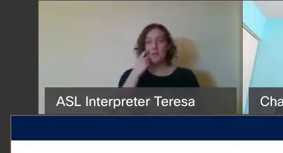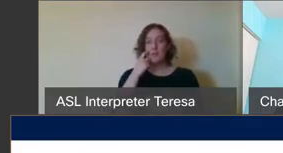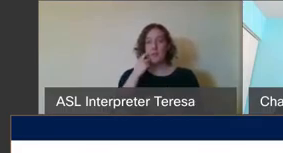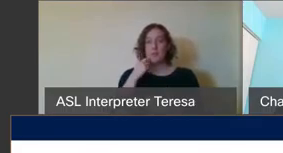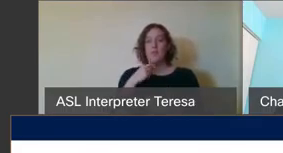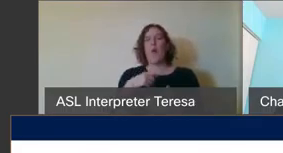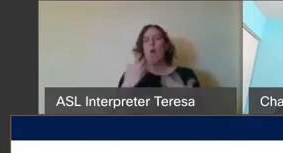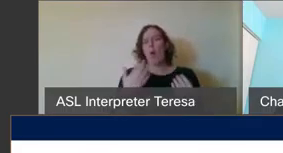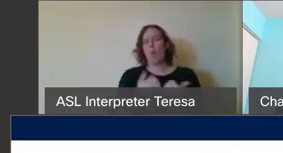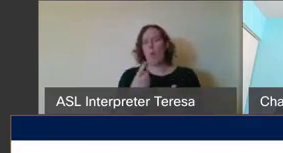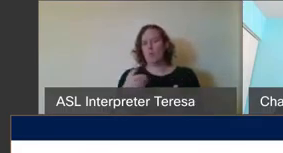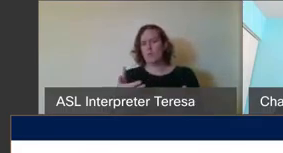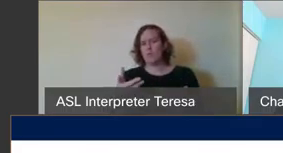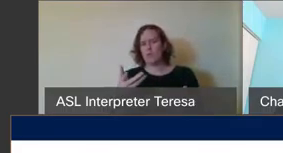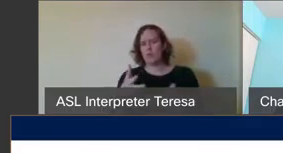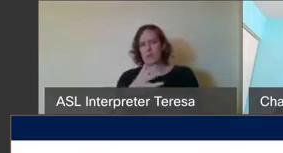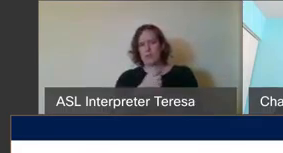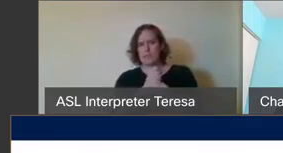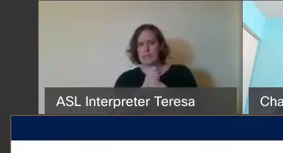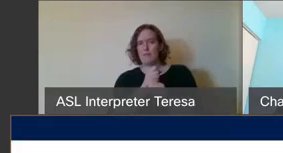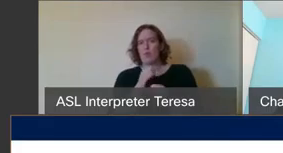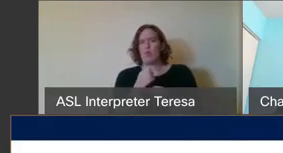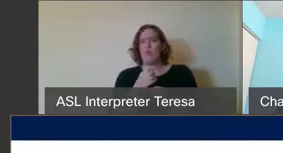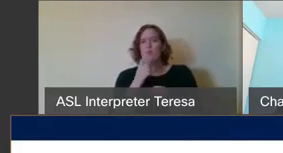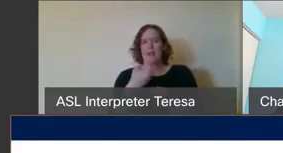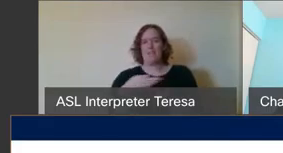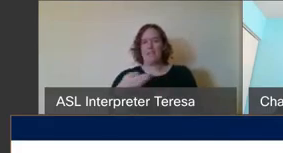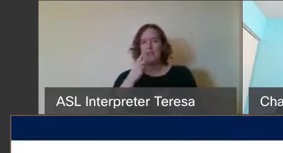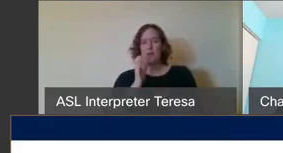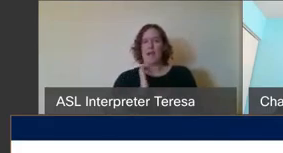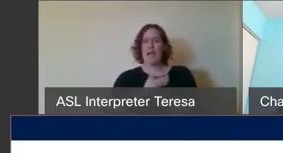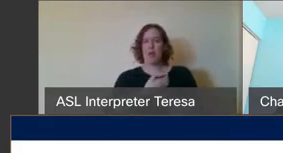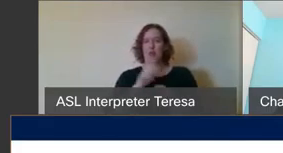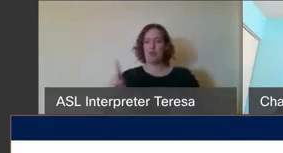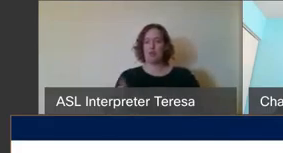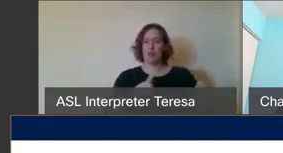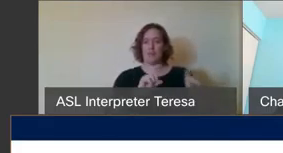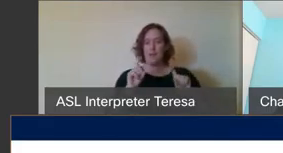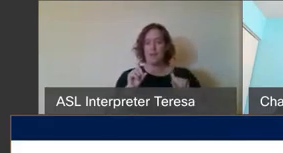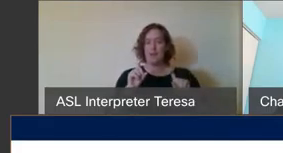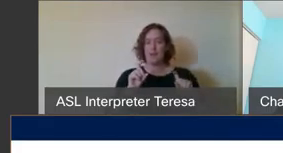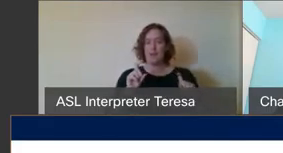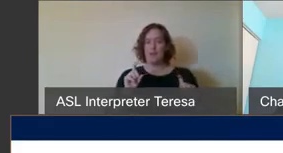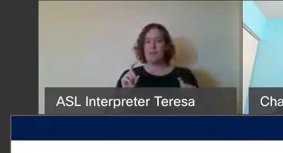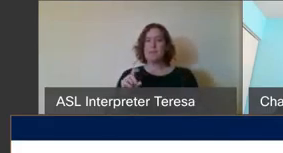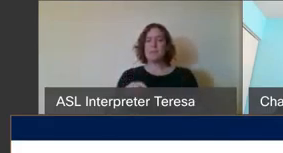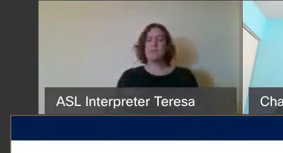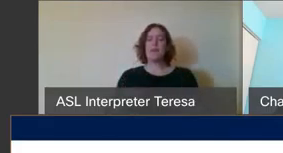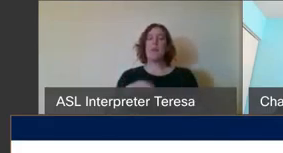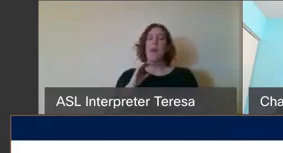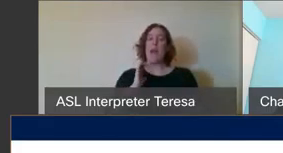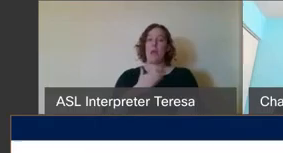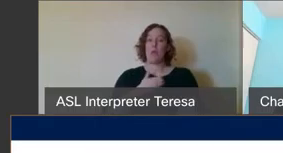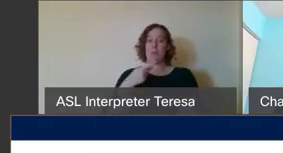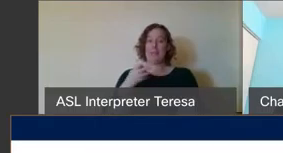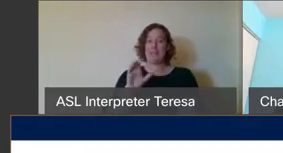So most of you received, or all of you received, an invitation for our survey, and the purpose of our PCO survey